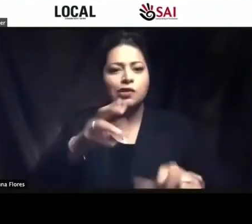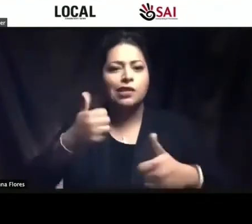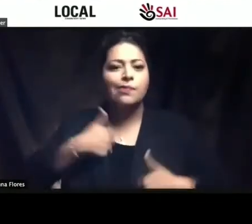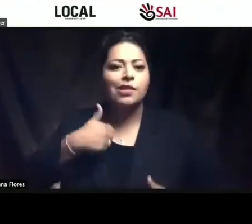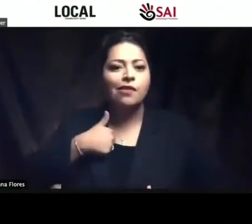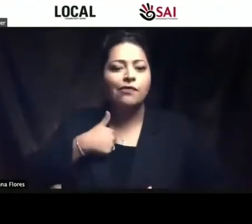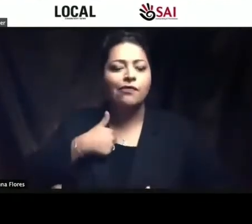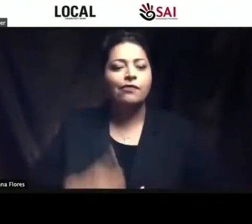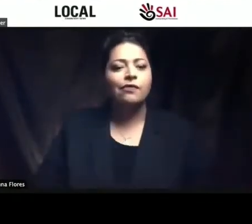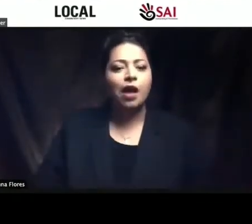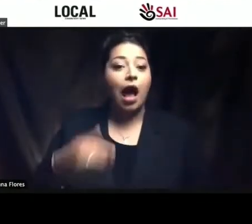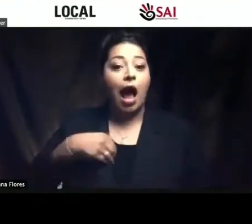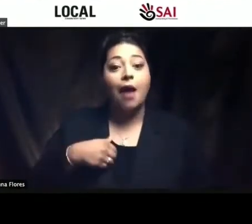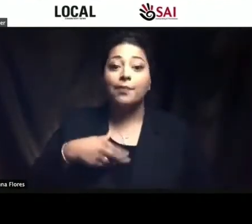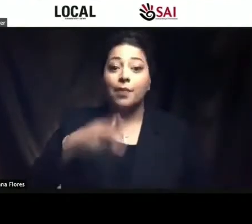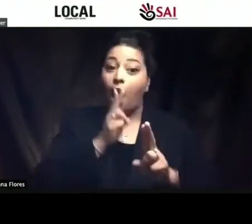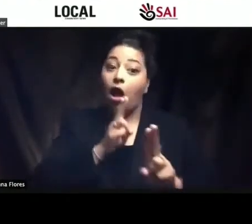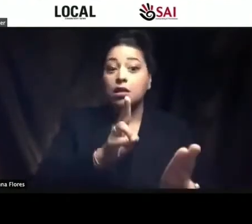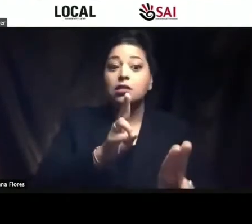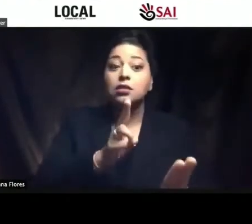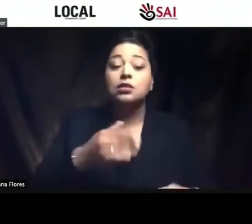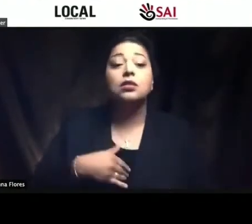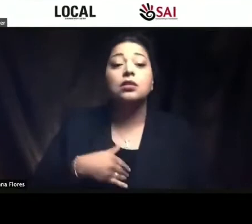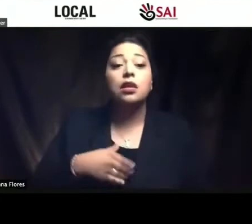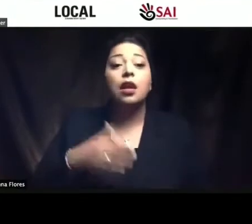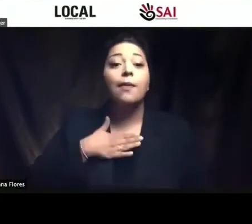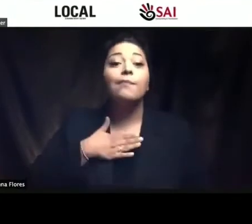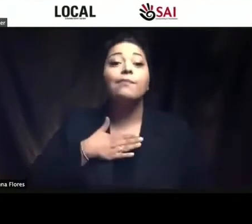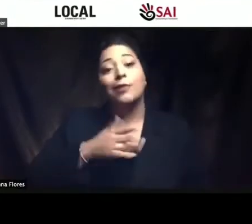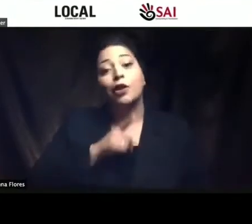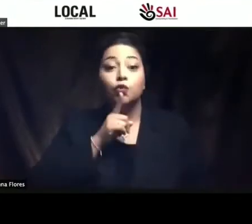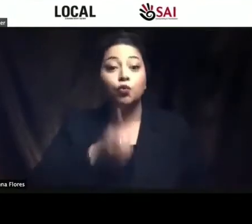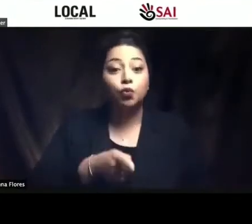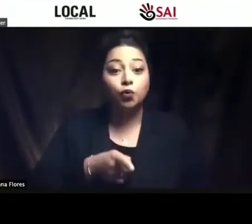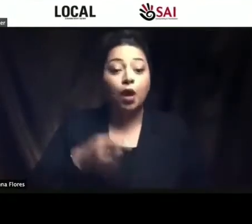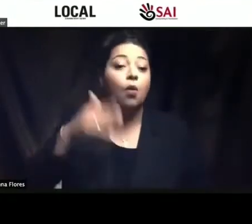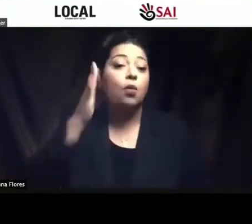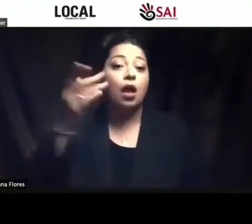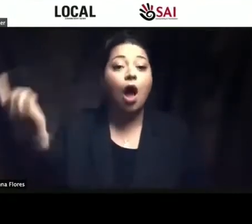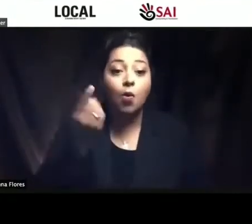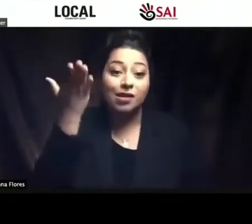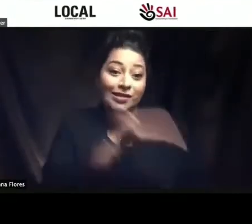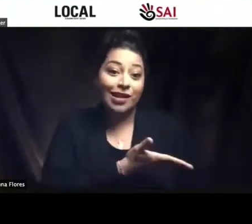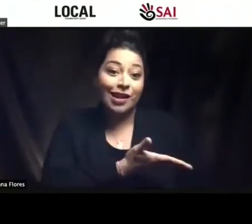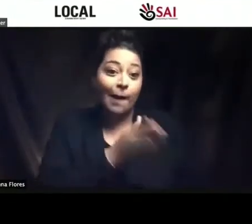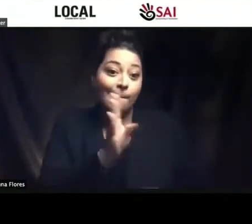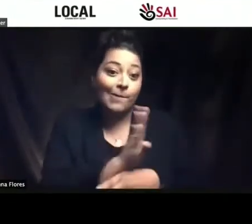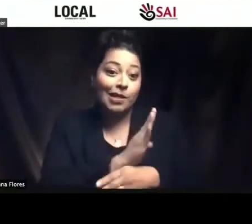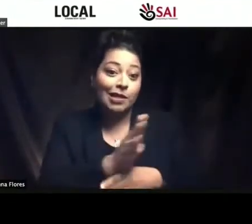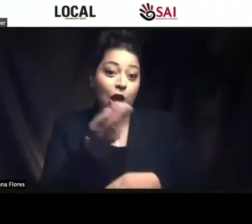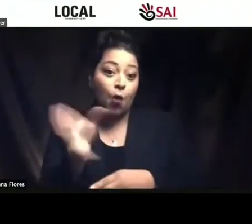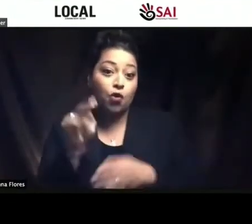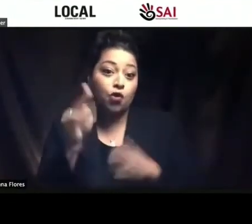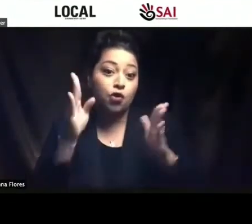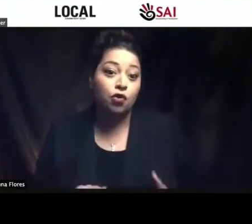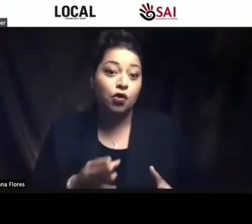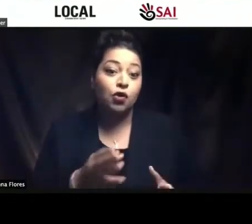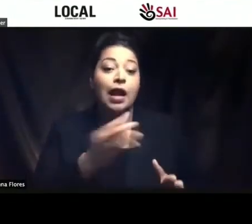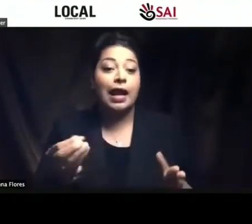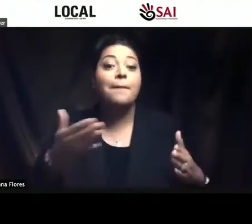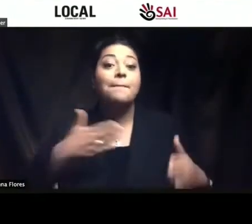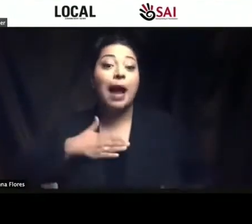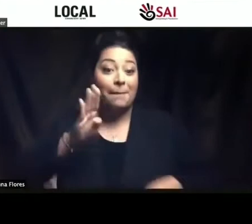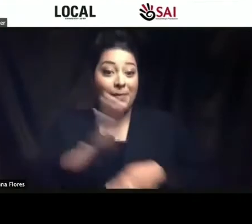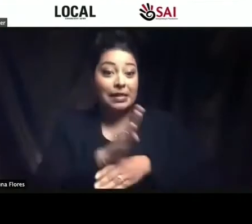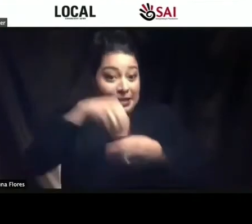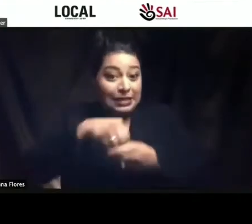sincere. I'm honest. My integrity is true. I will always be there as a business owner and having my business in District 2.